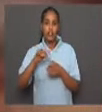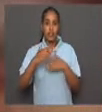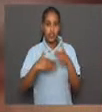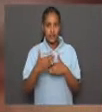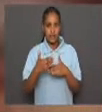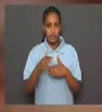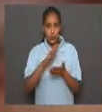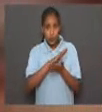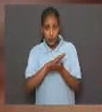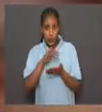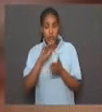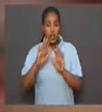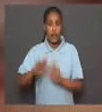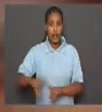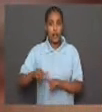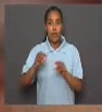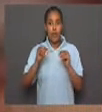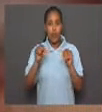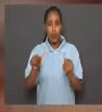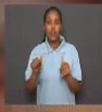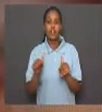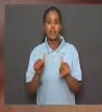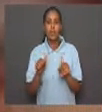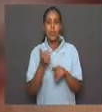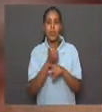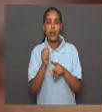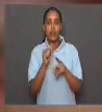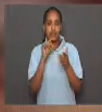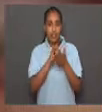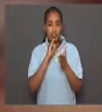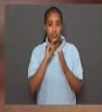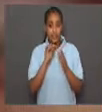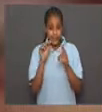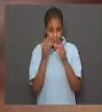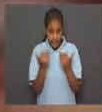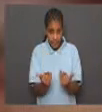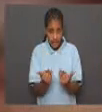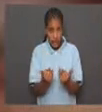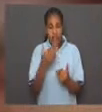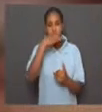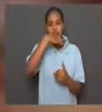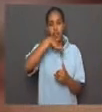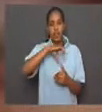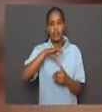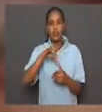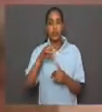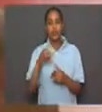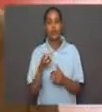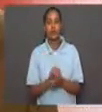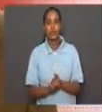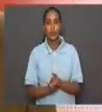Impurities are left in the molten metal portion that is still in the heating coil.